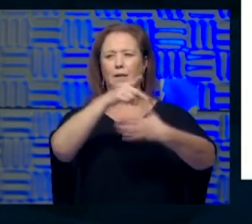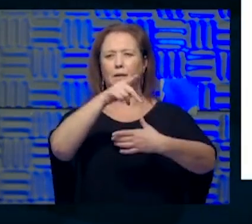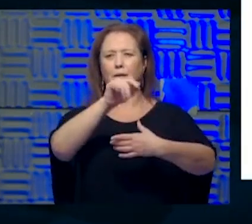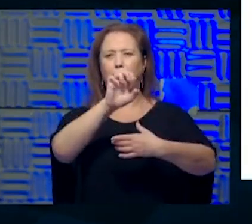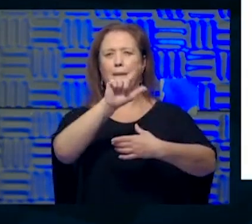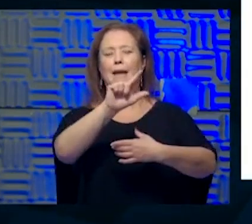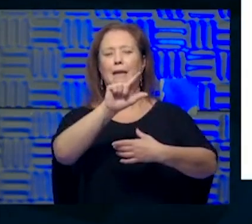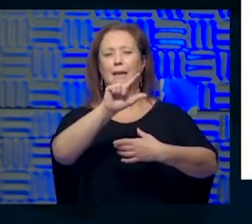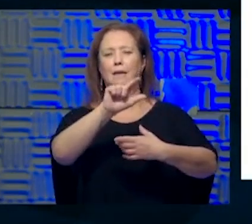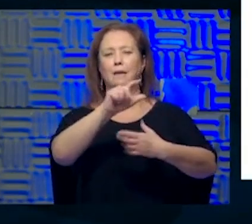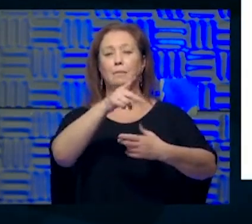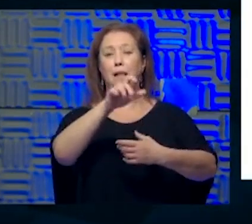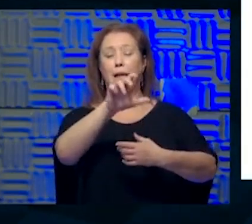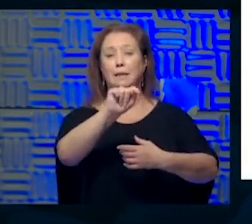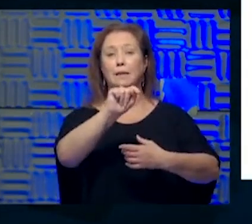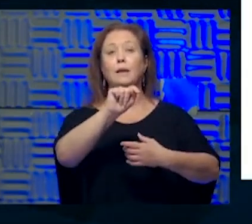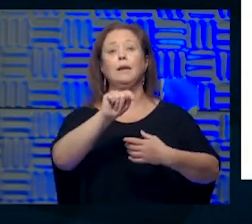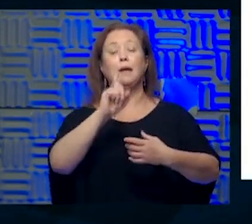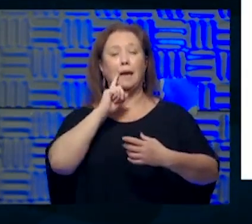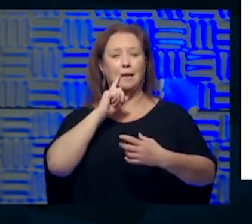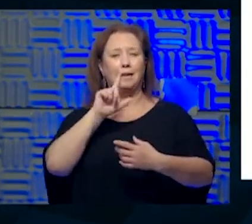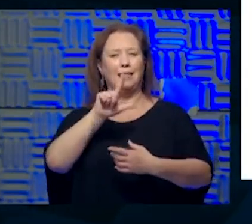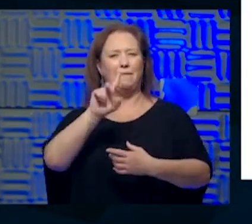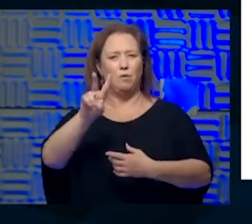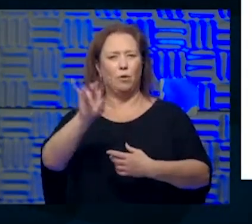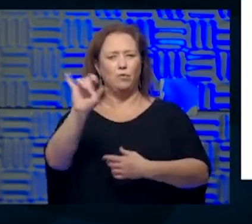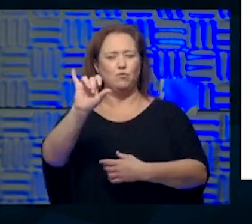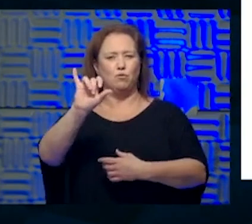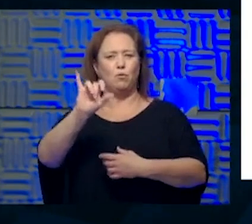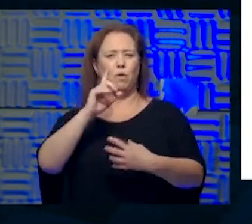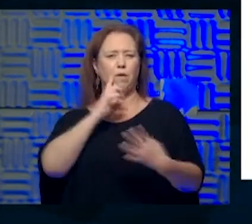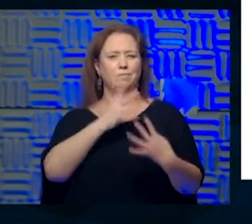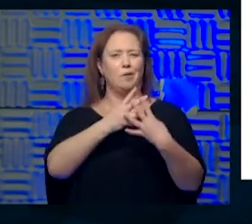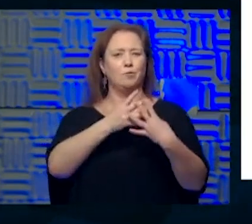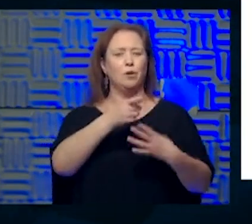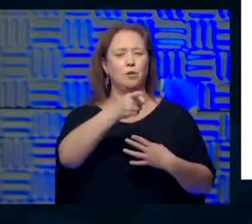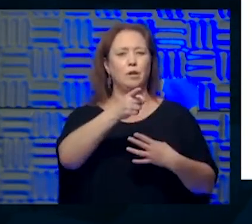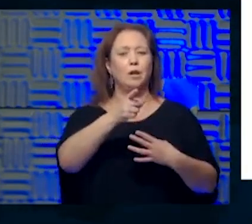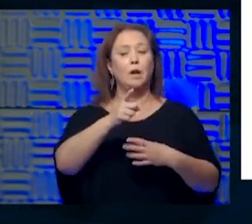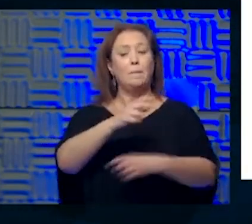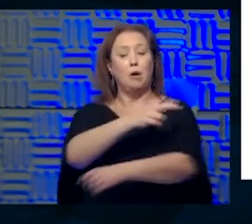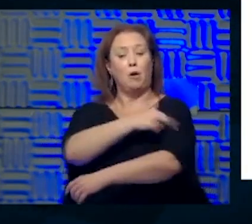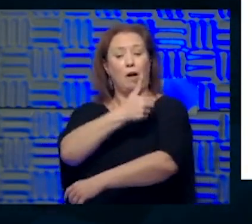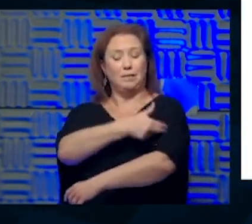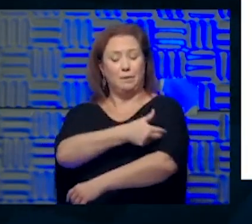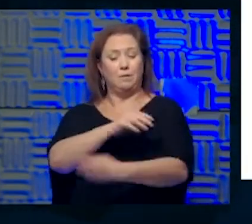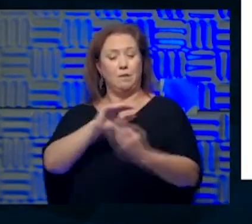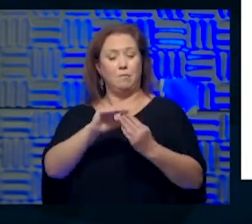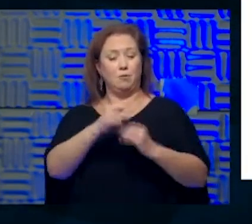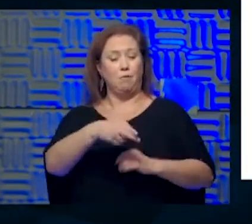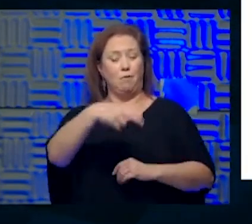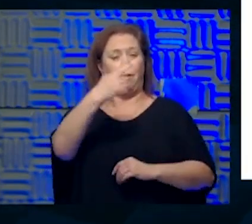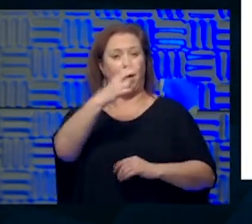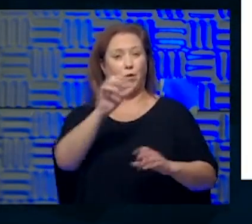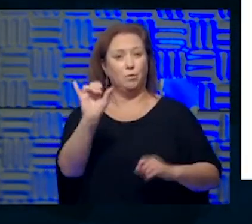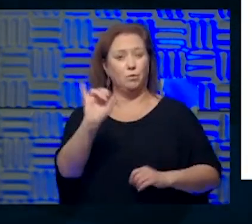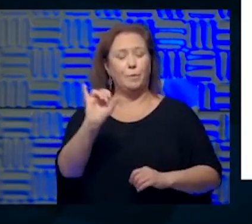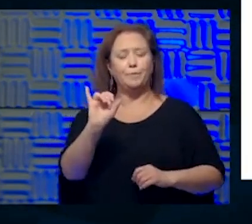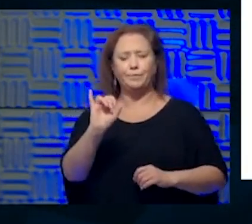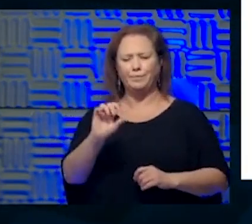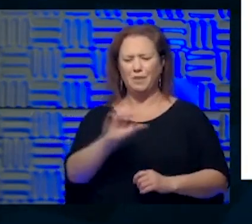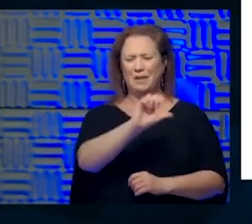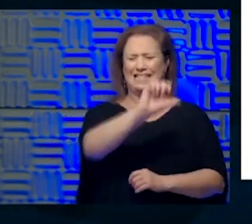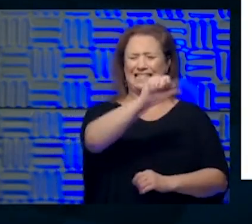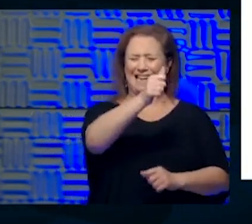well as Leavenworth with the incarcerated populations, our hospitalization rate tends to be quite a bit higher. So right now, we've had about a